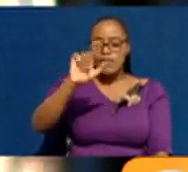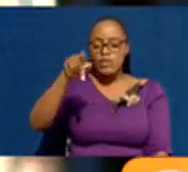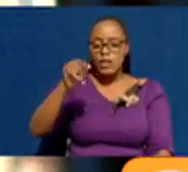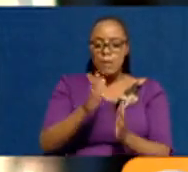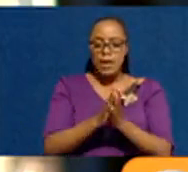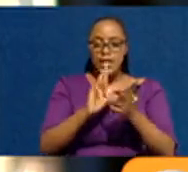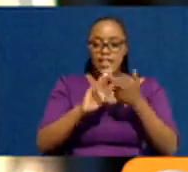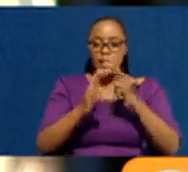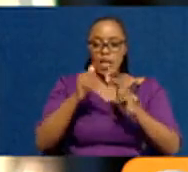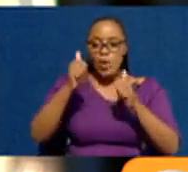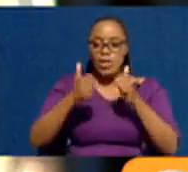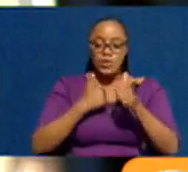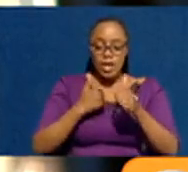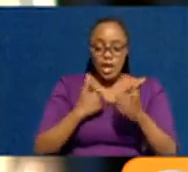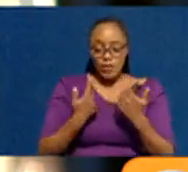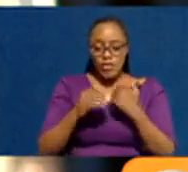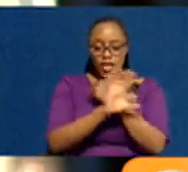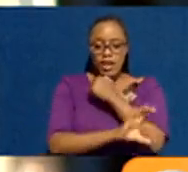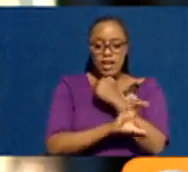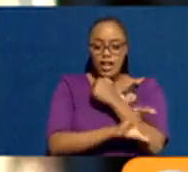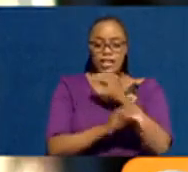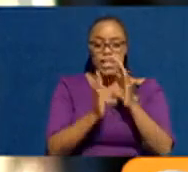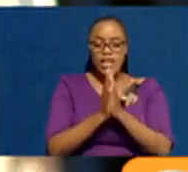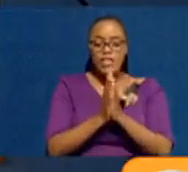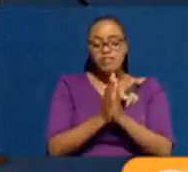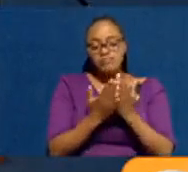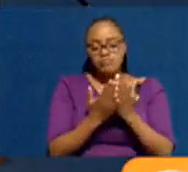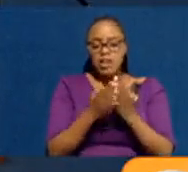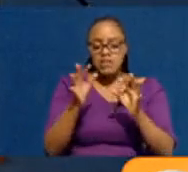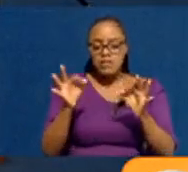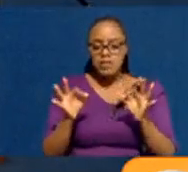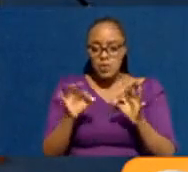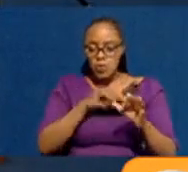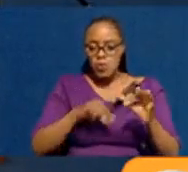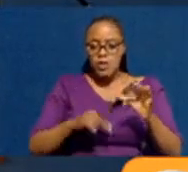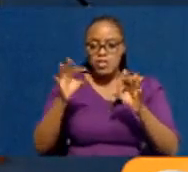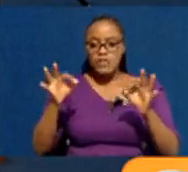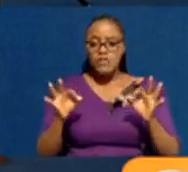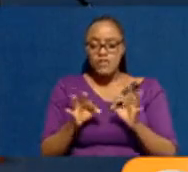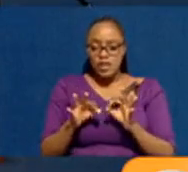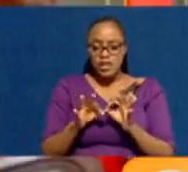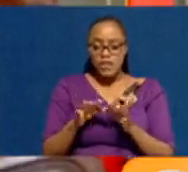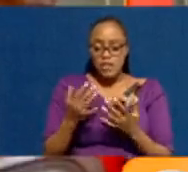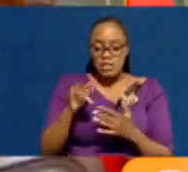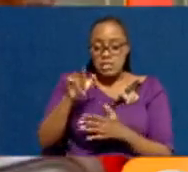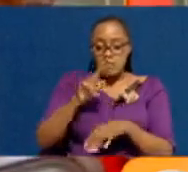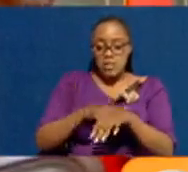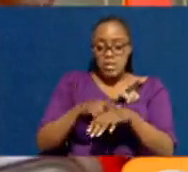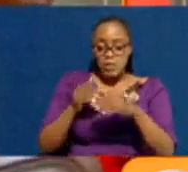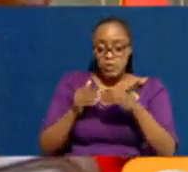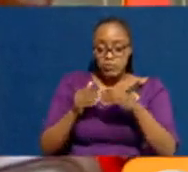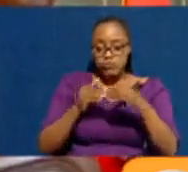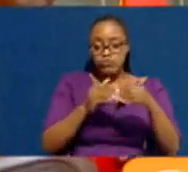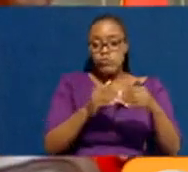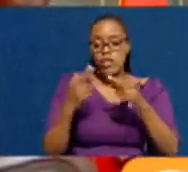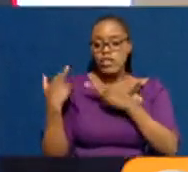the relationships of our two countries and of the royal family. Queen Elizabeth II, during her reign as the Supreme Governor of the